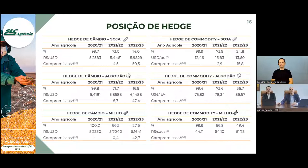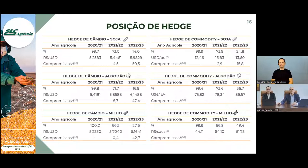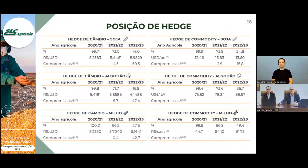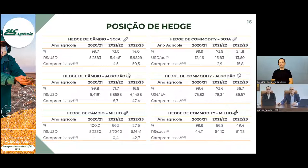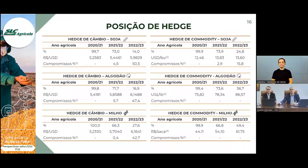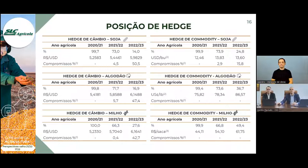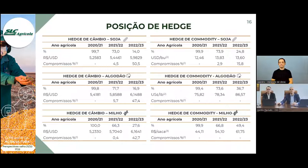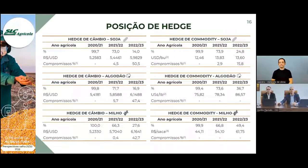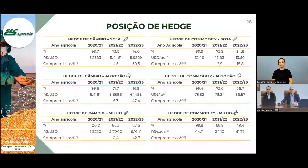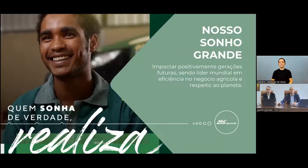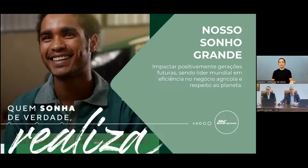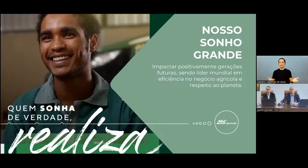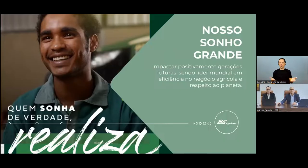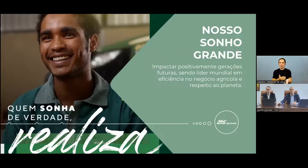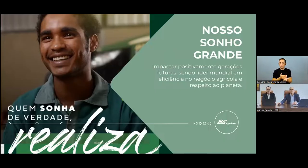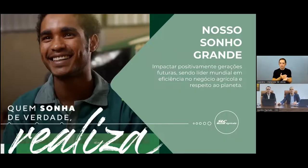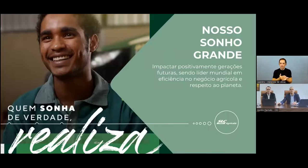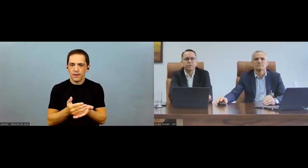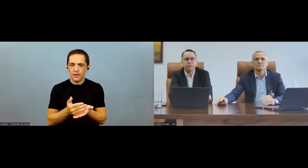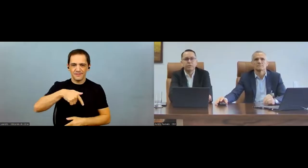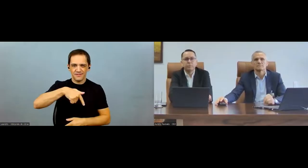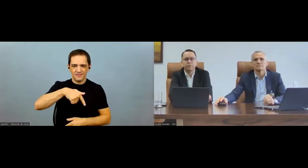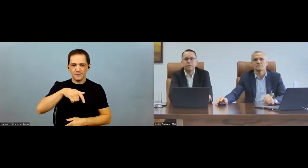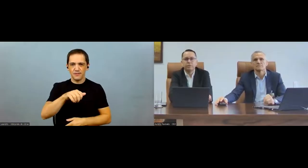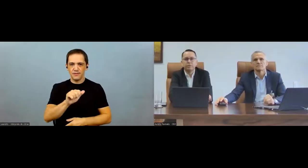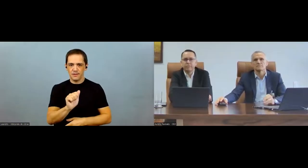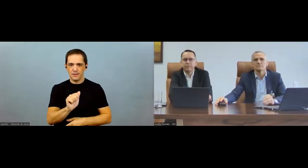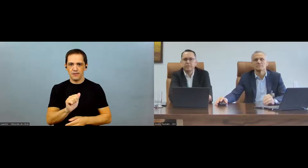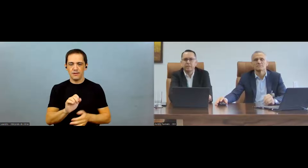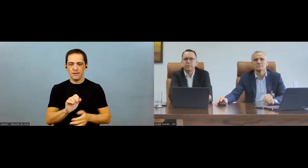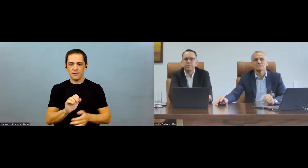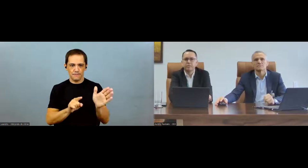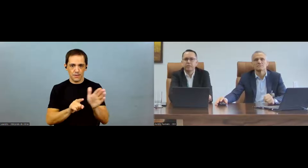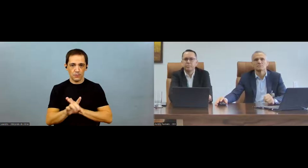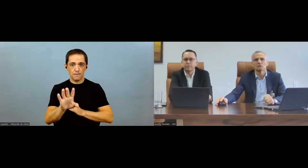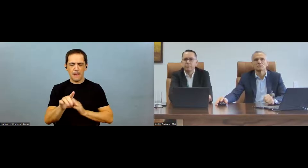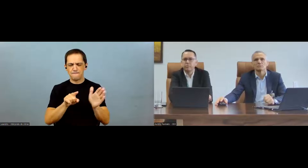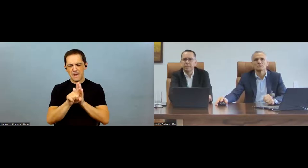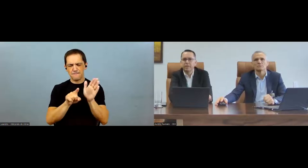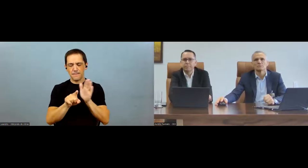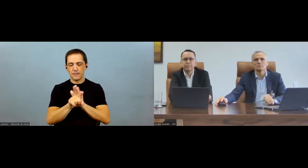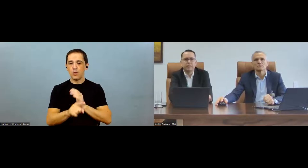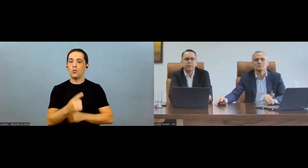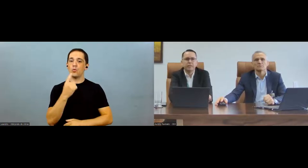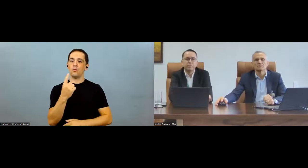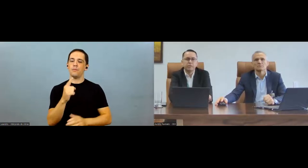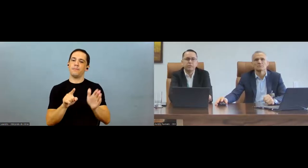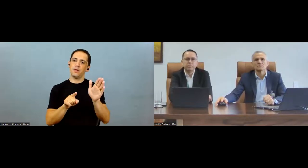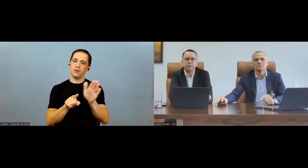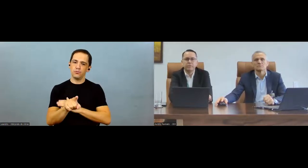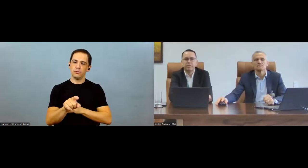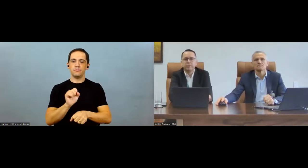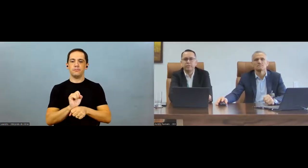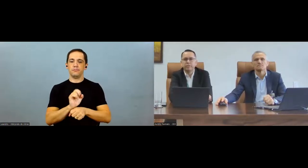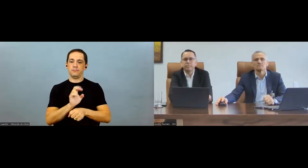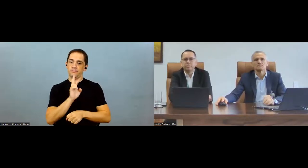We will now begin the Q&A. We kindly request to ask your questions